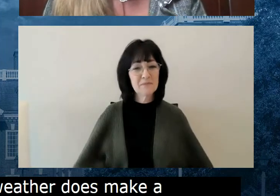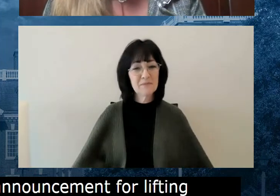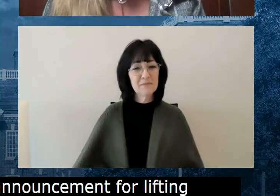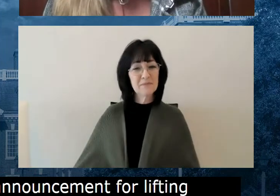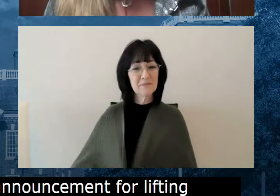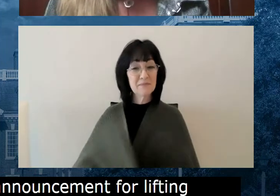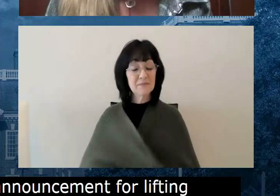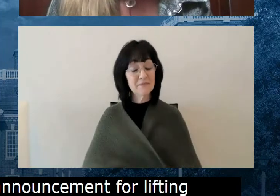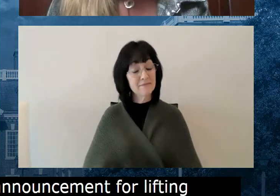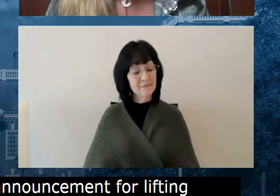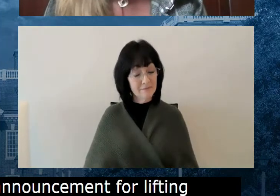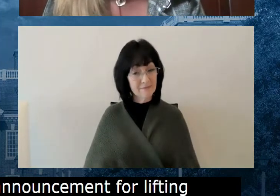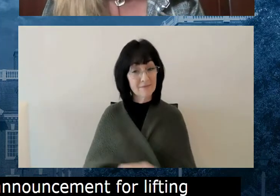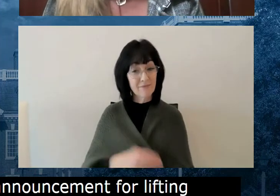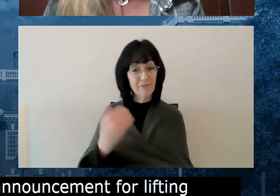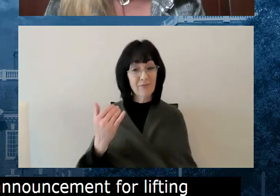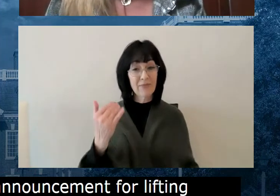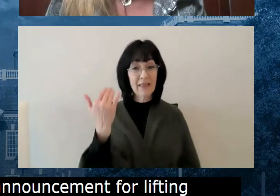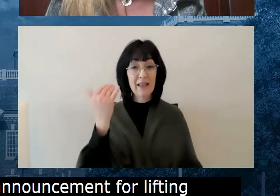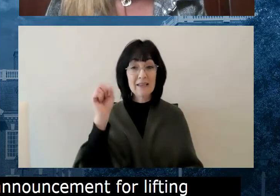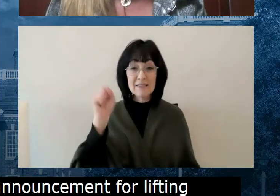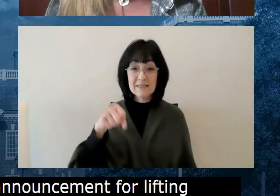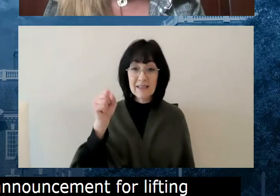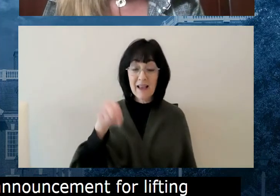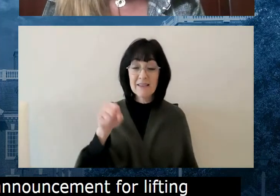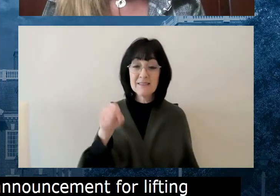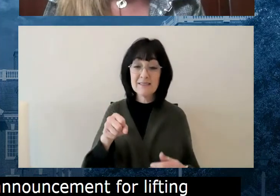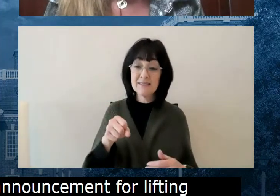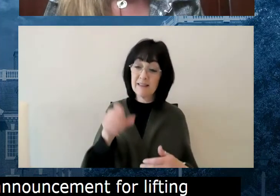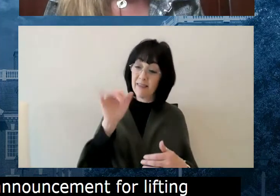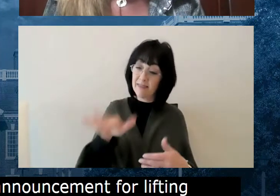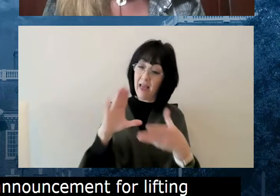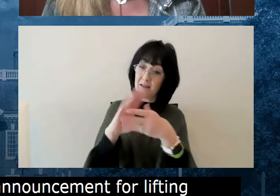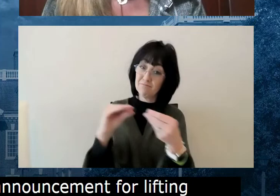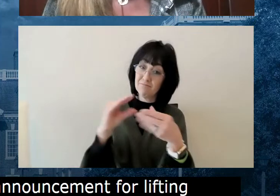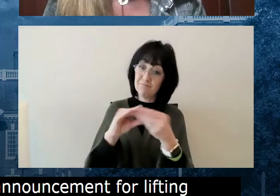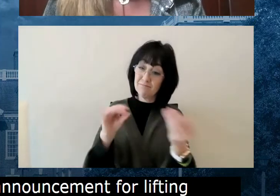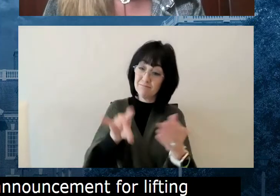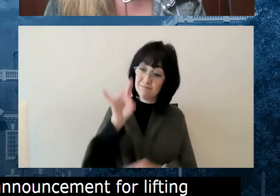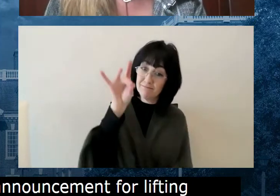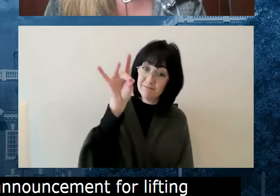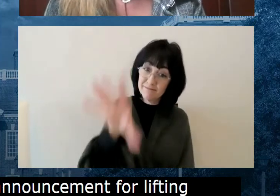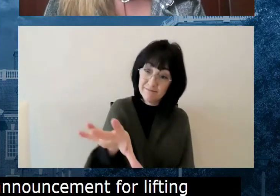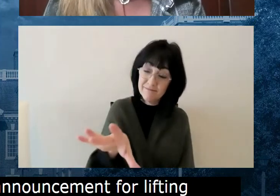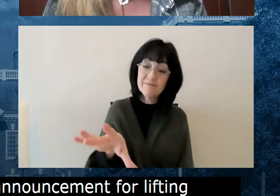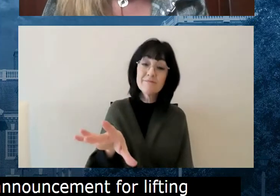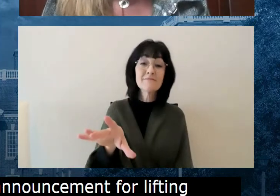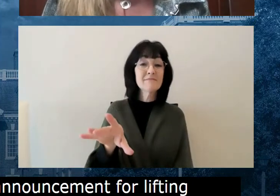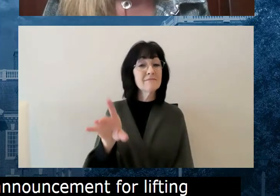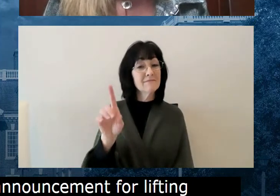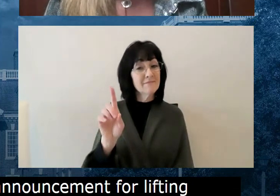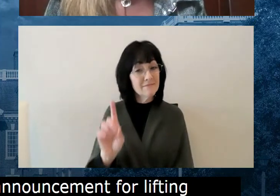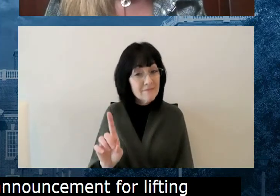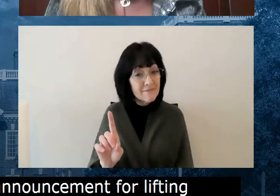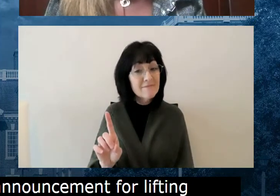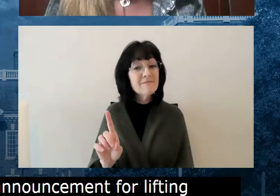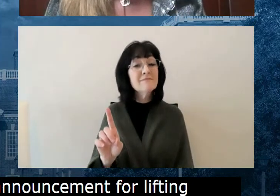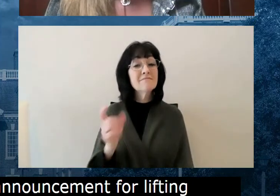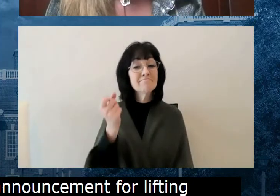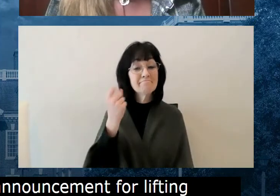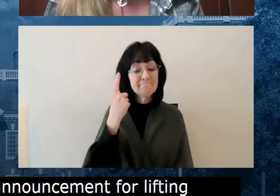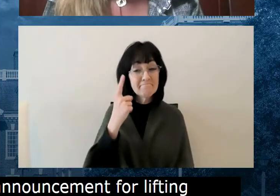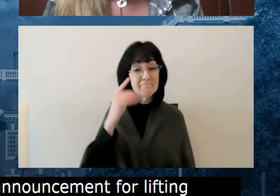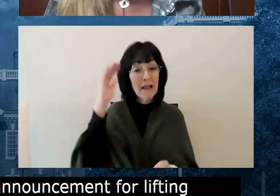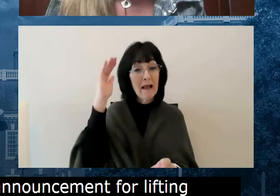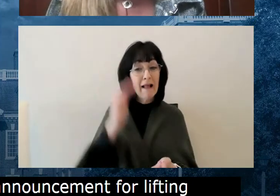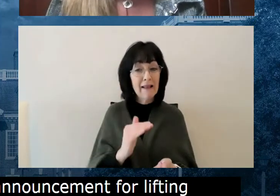That being said, we want to talk a little bit more about, with less restrictions, that